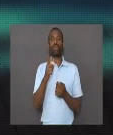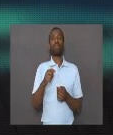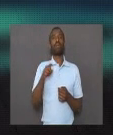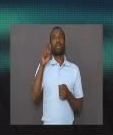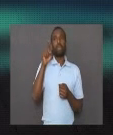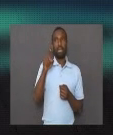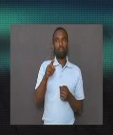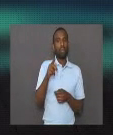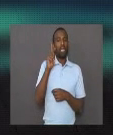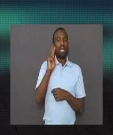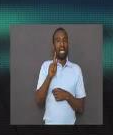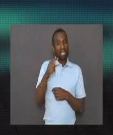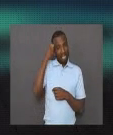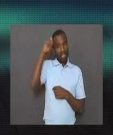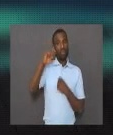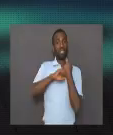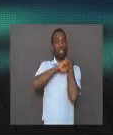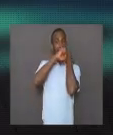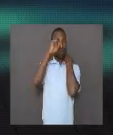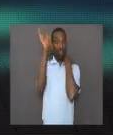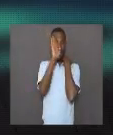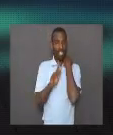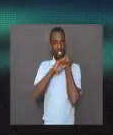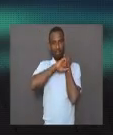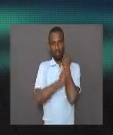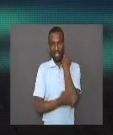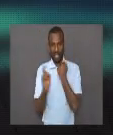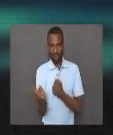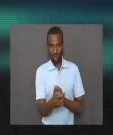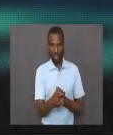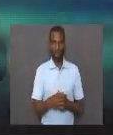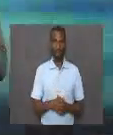the kinetic theory of gases.